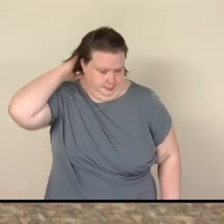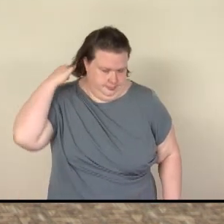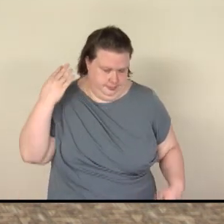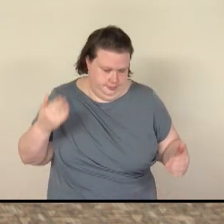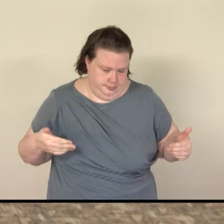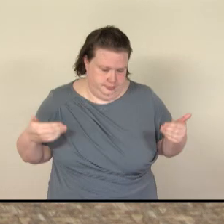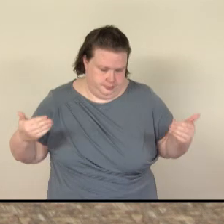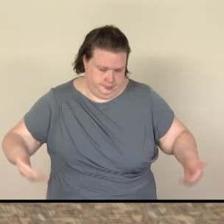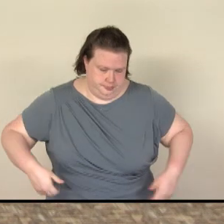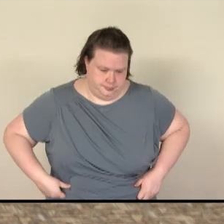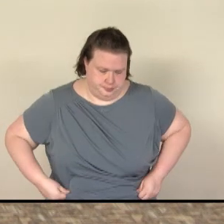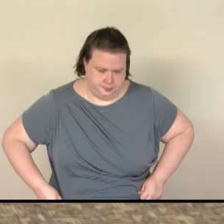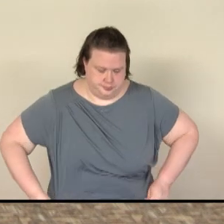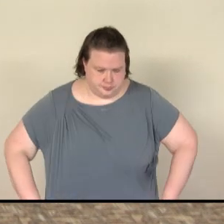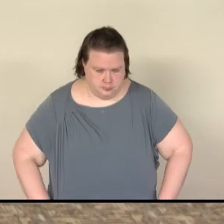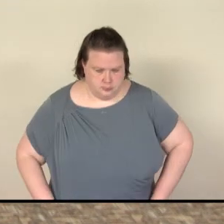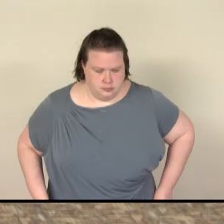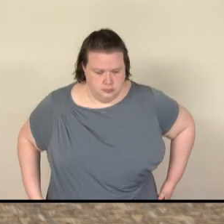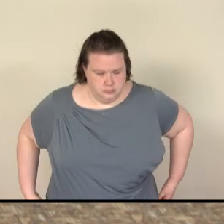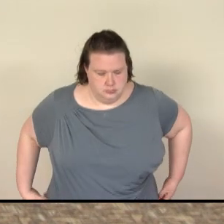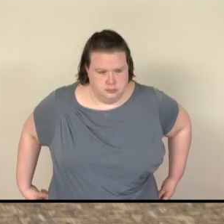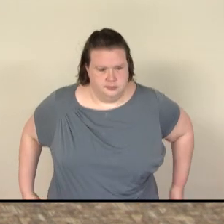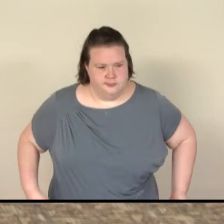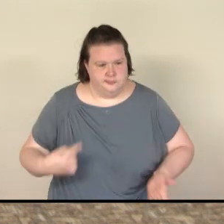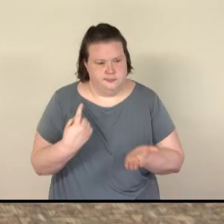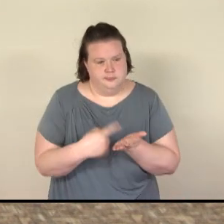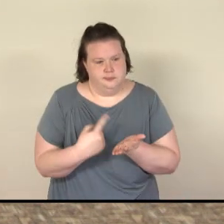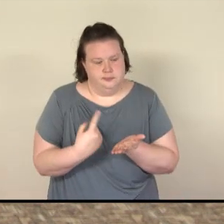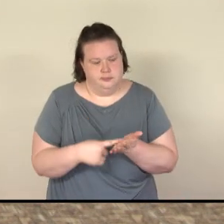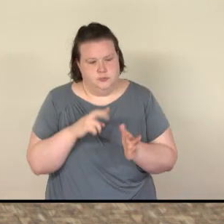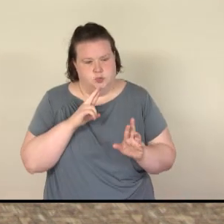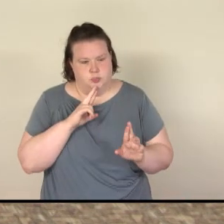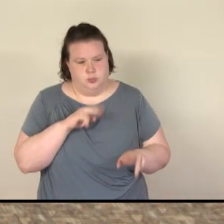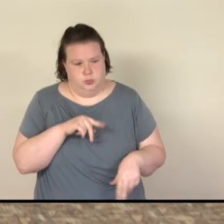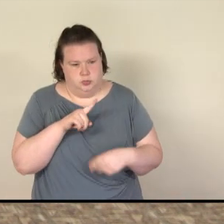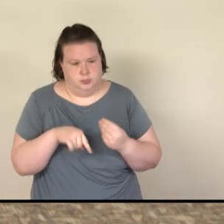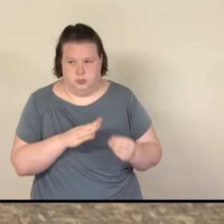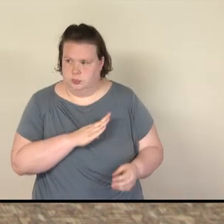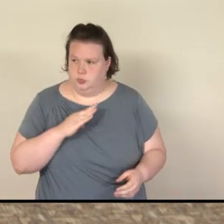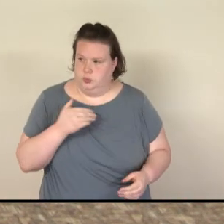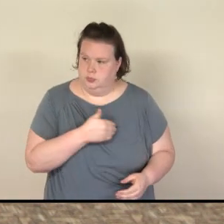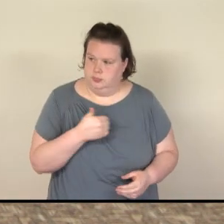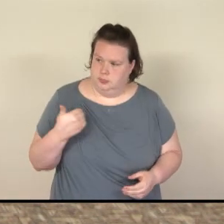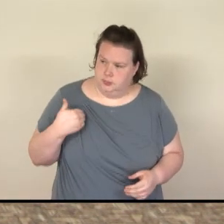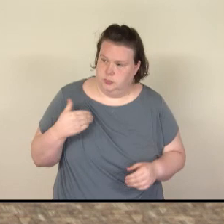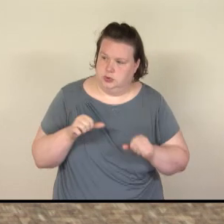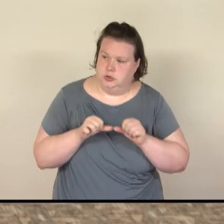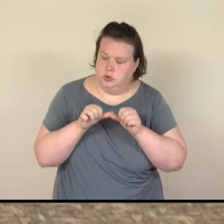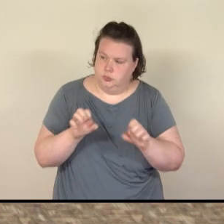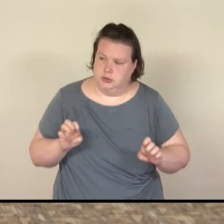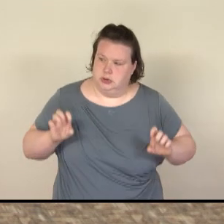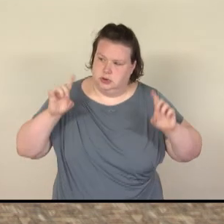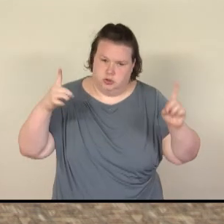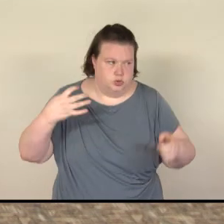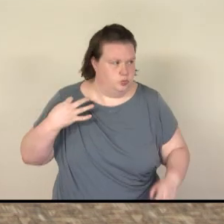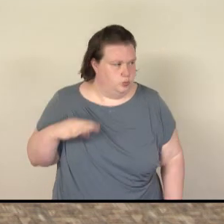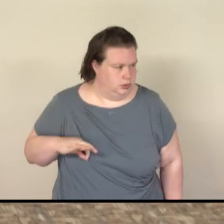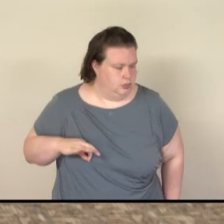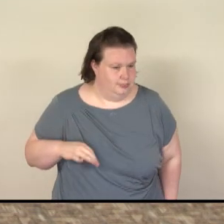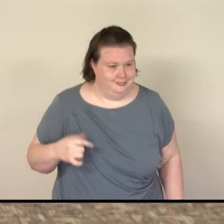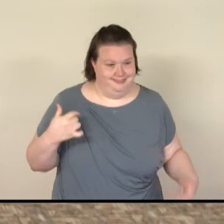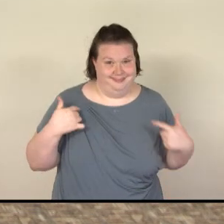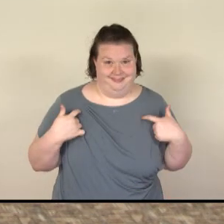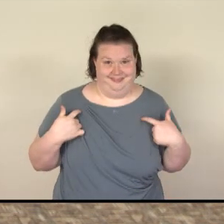Okay, moving on to item 12, review and discuss report on board member continuing education credit. That